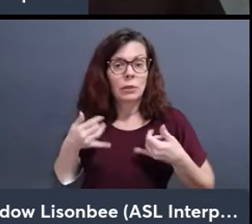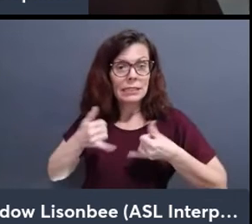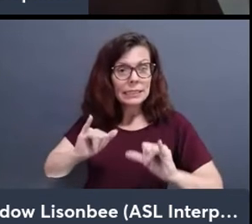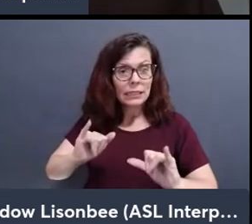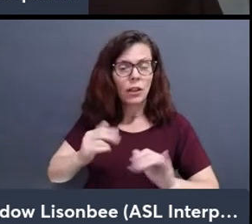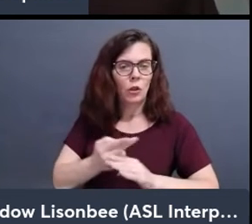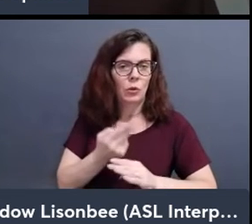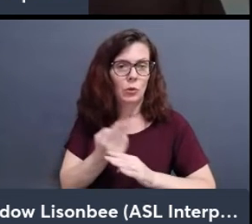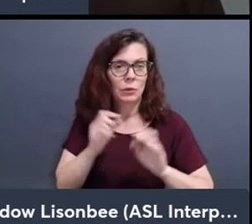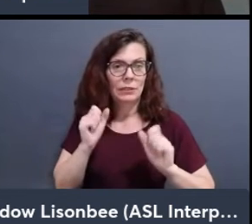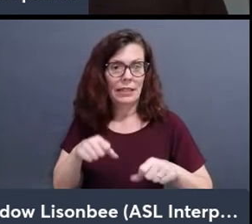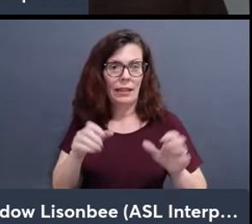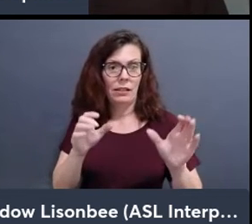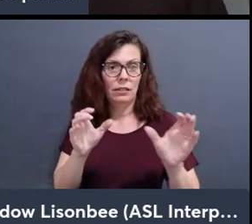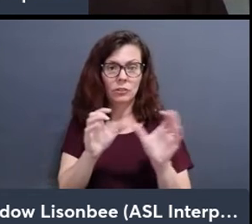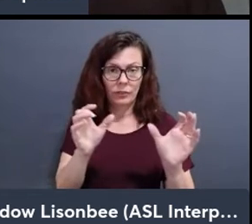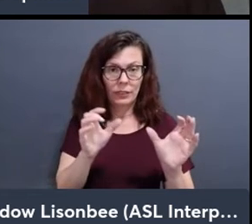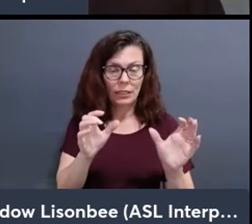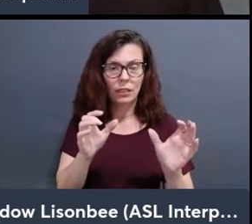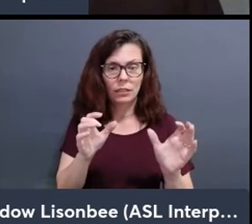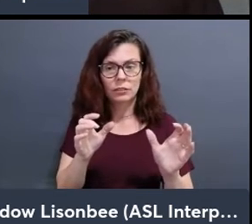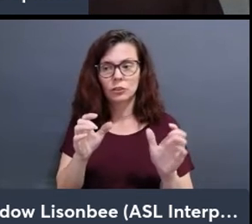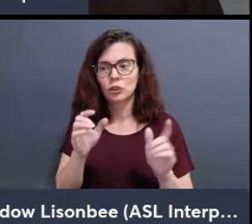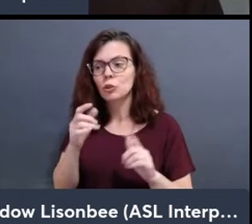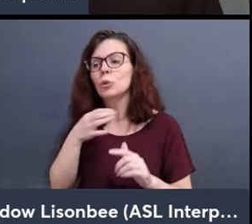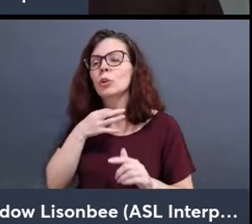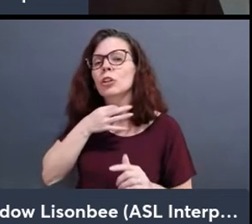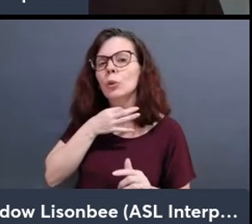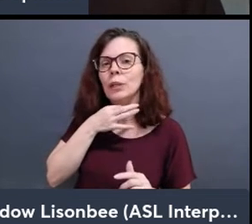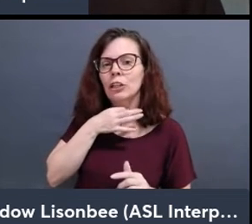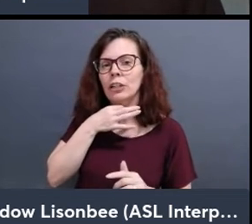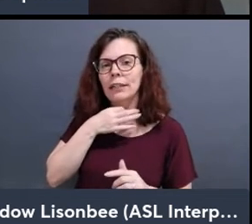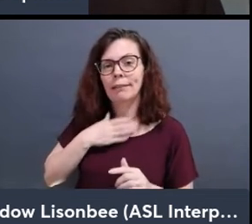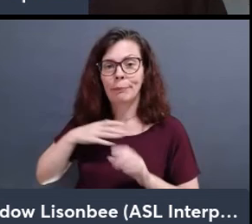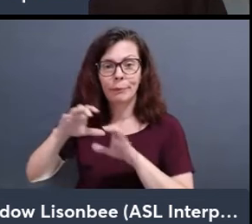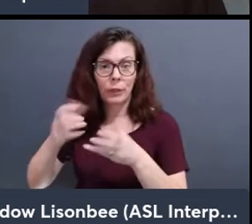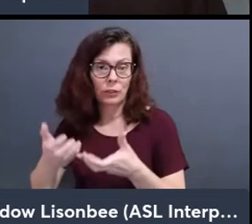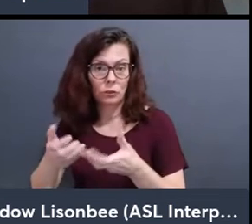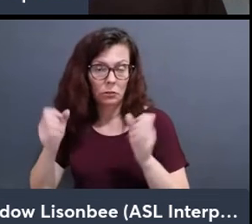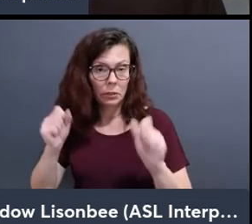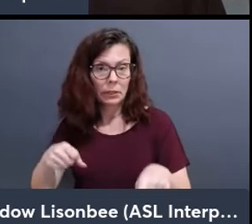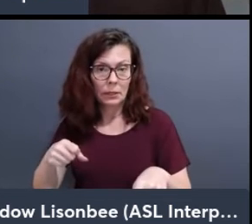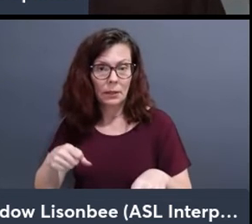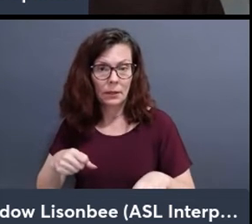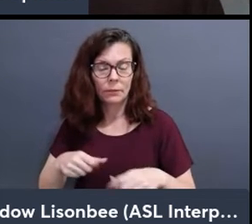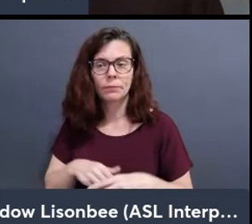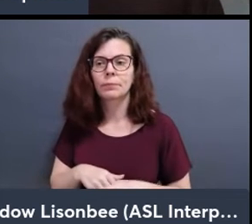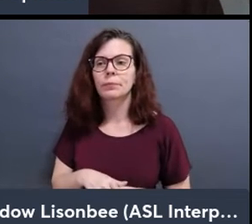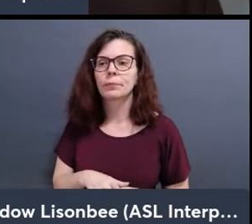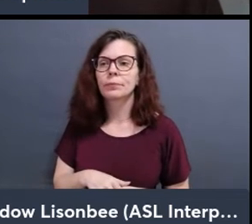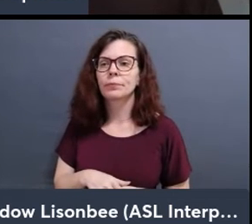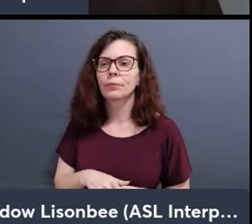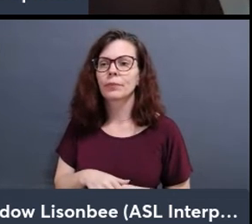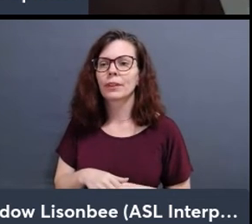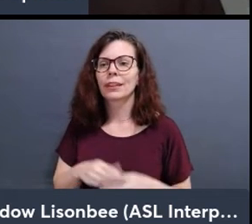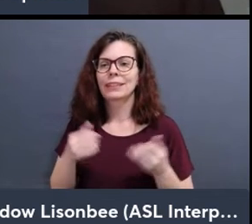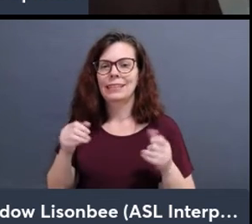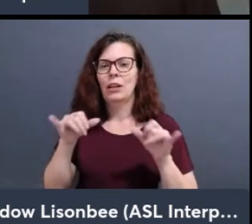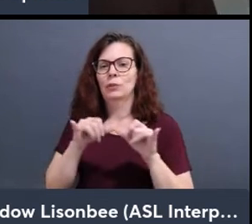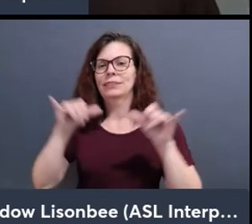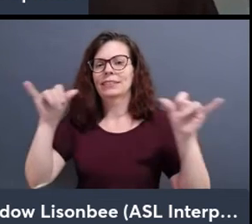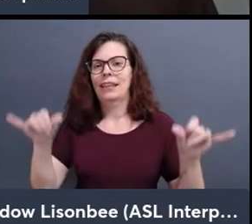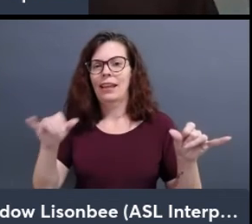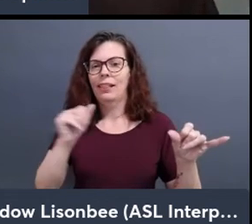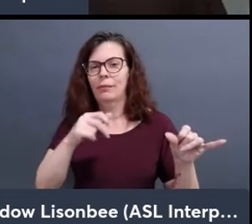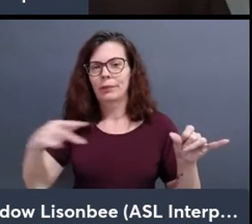that certificate in order to query my cluster. And so now I'm going to scale the application